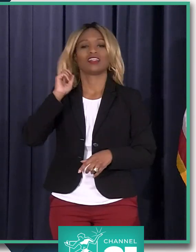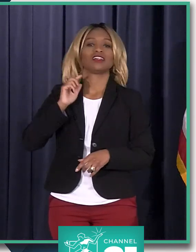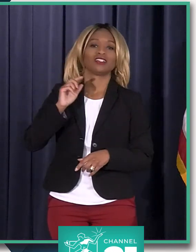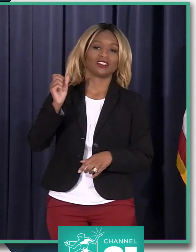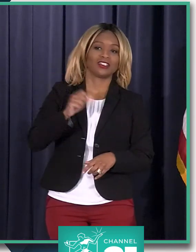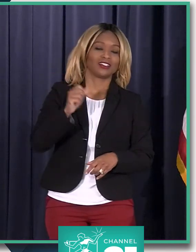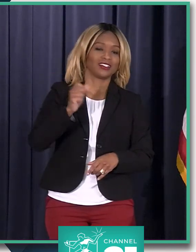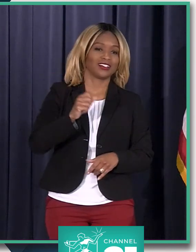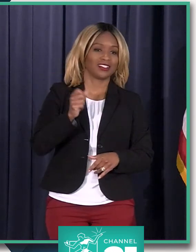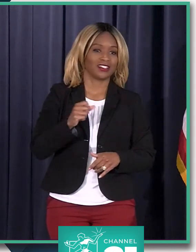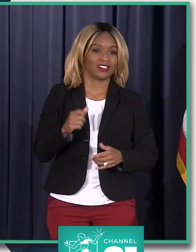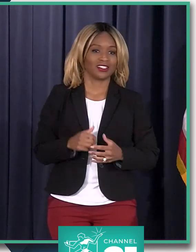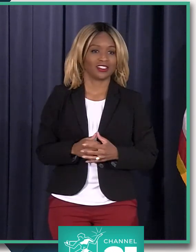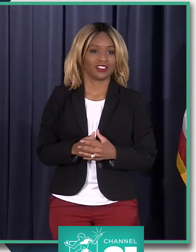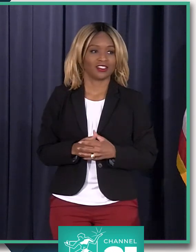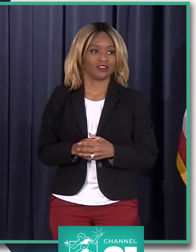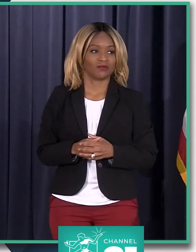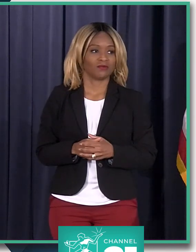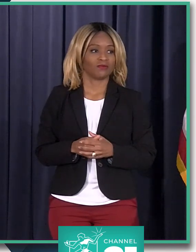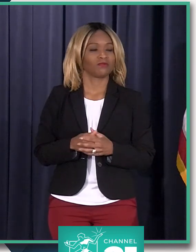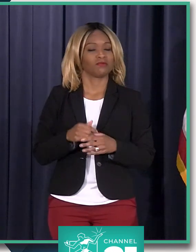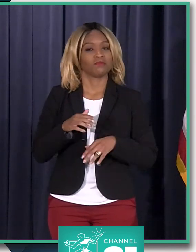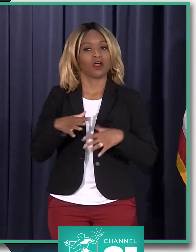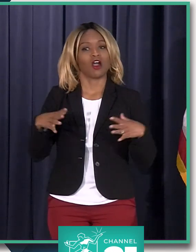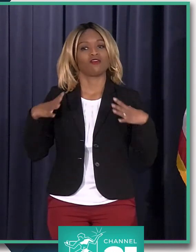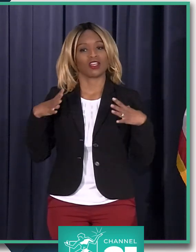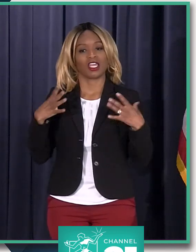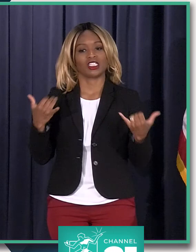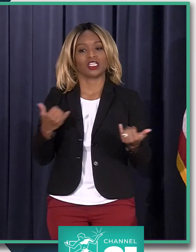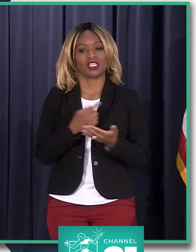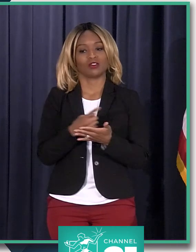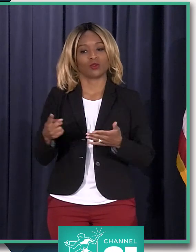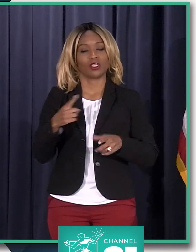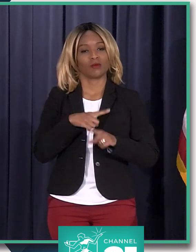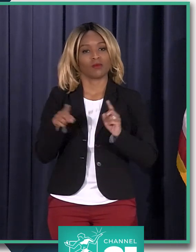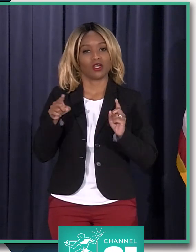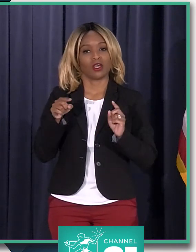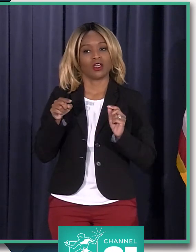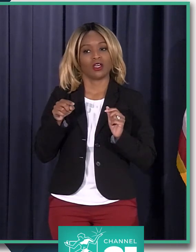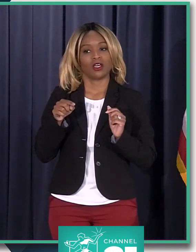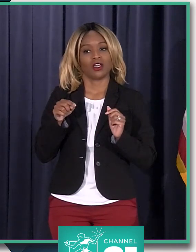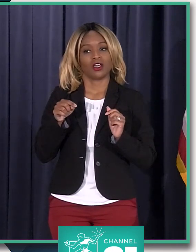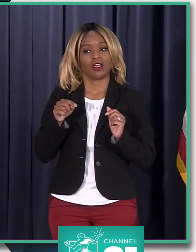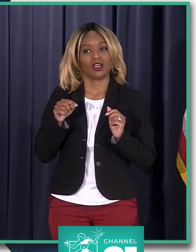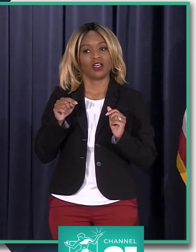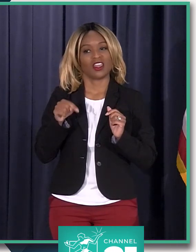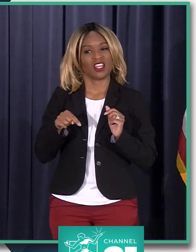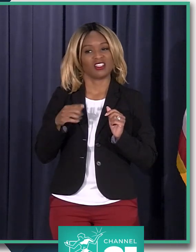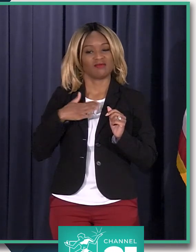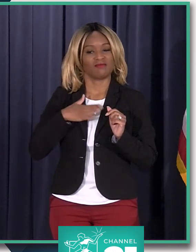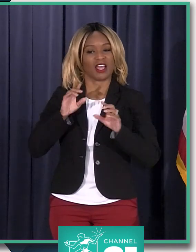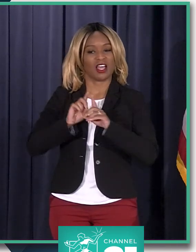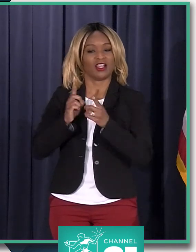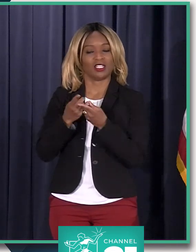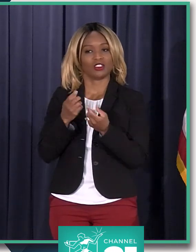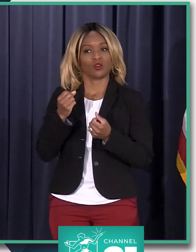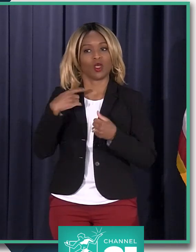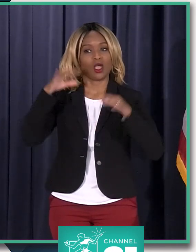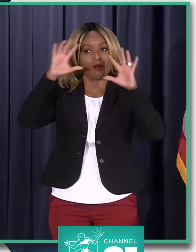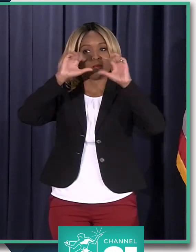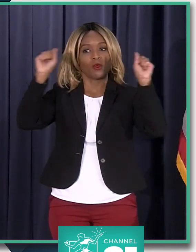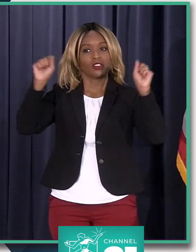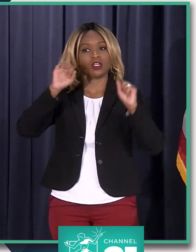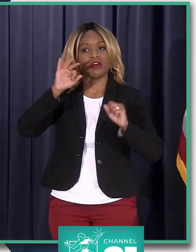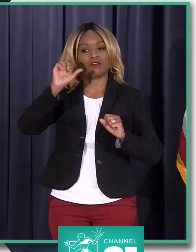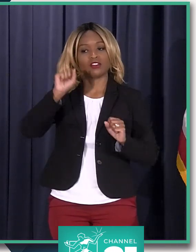Yes. Okay. Actually, I'm on vacation this week, but All right. District 7 is in my district. I am the president of Far